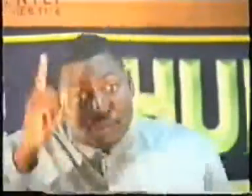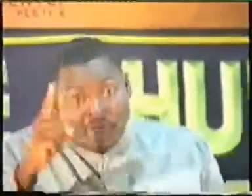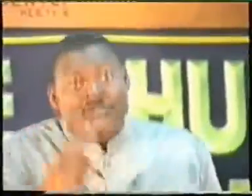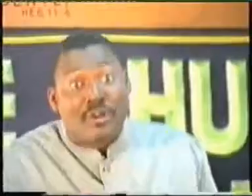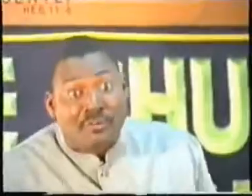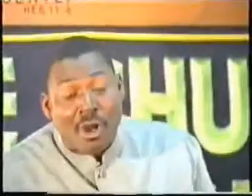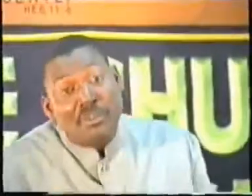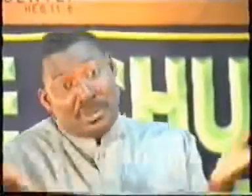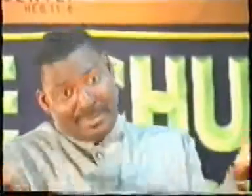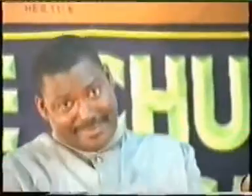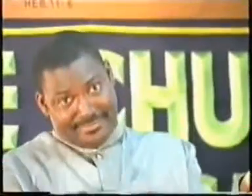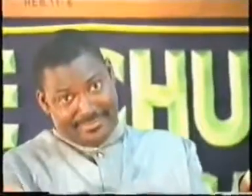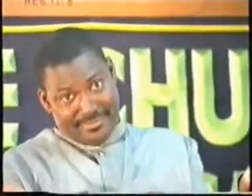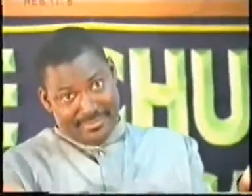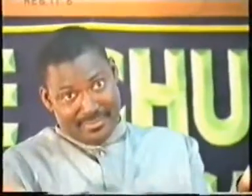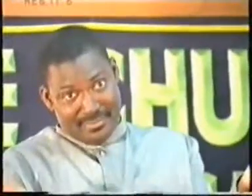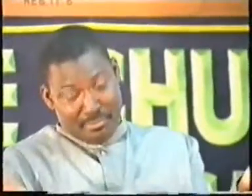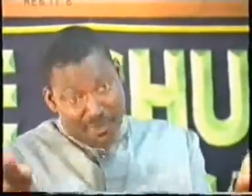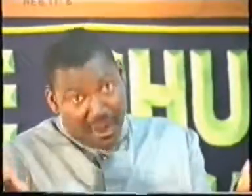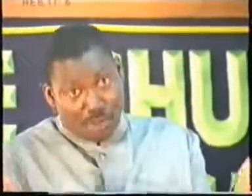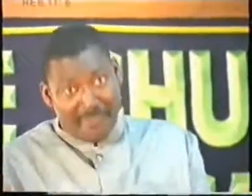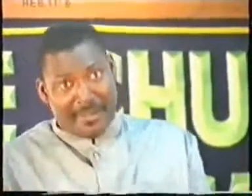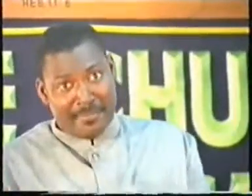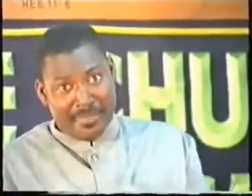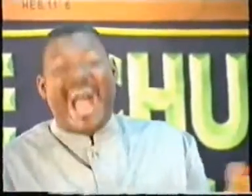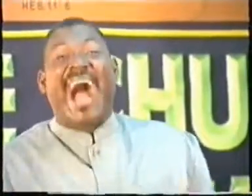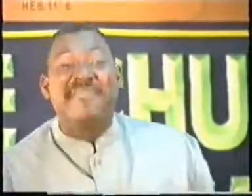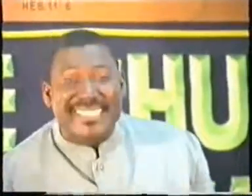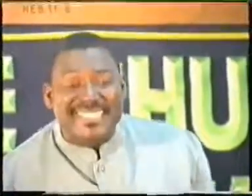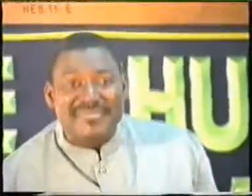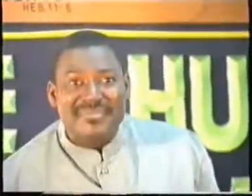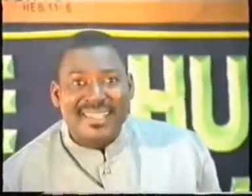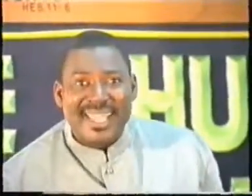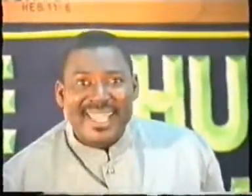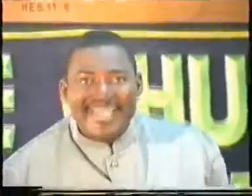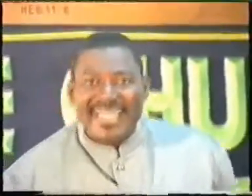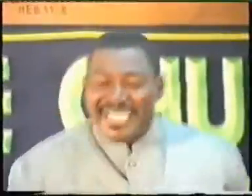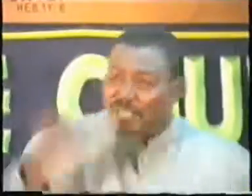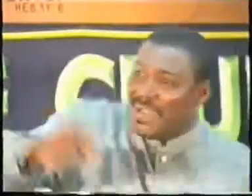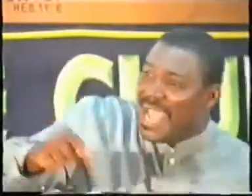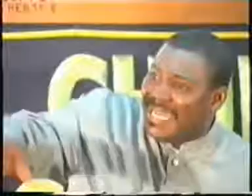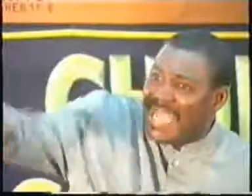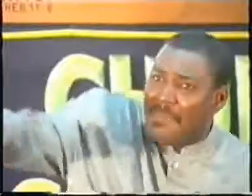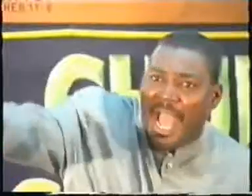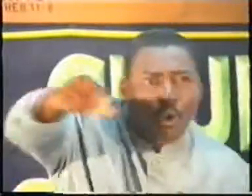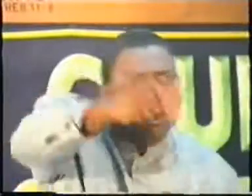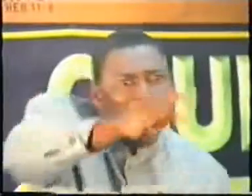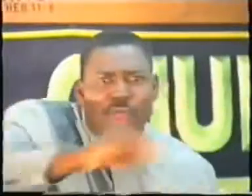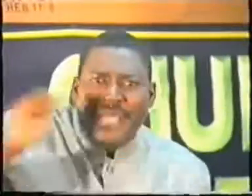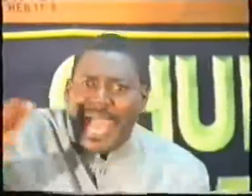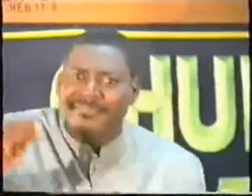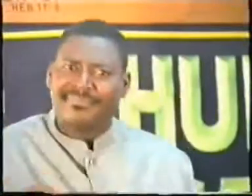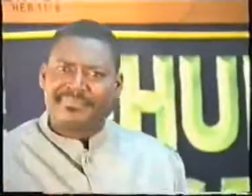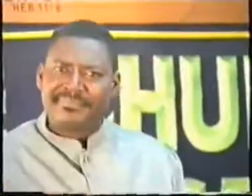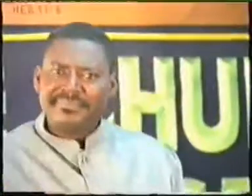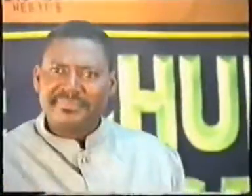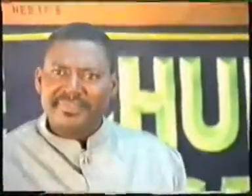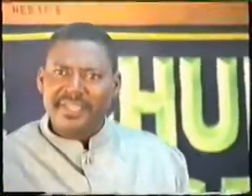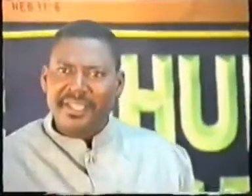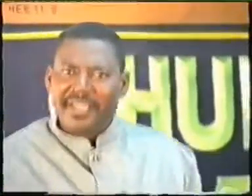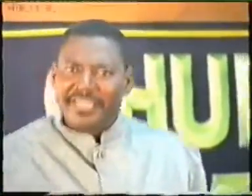honor. And also, as of war, which you say. Metaphor, Jimmy, harvest. Yet to me, I didn't yammer a coguas on a